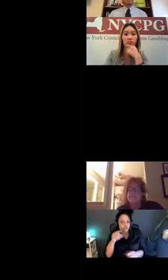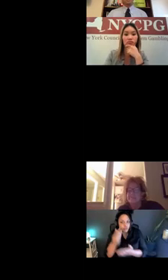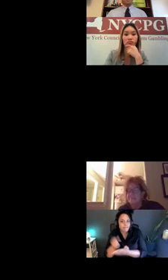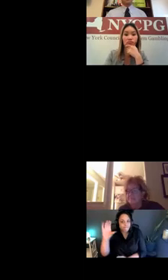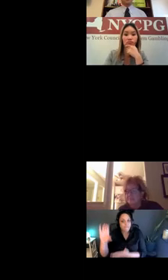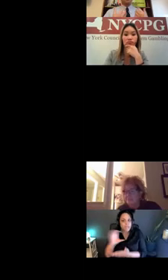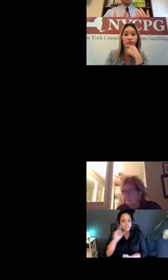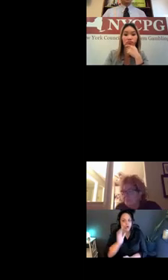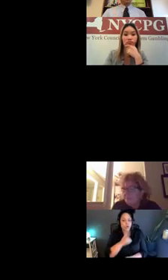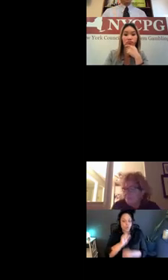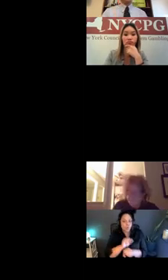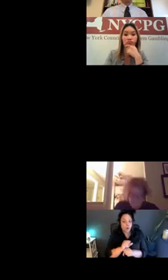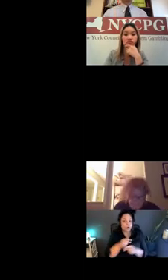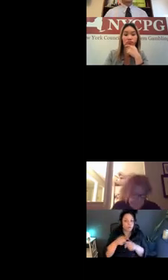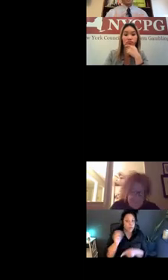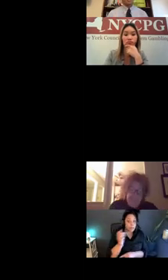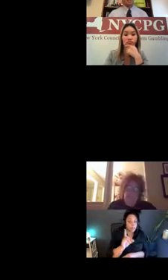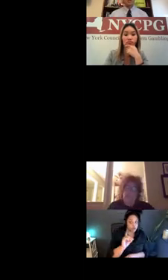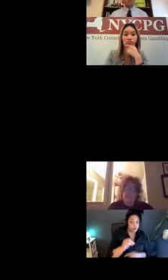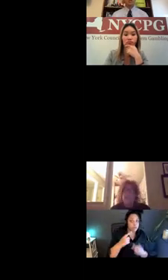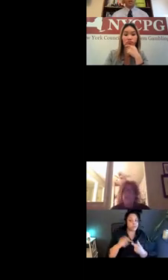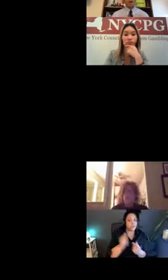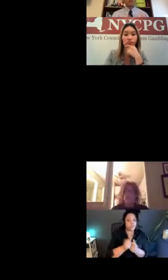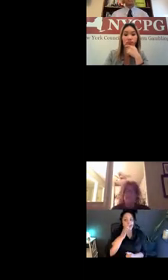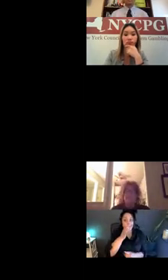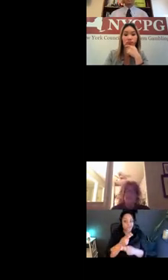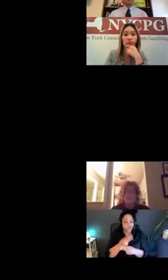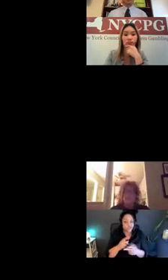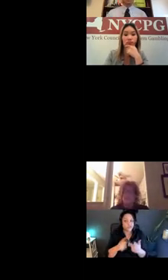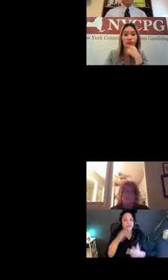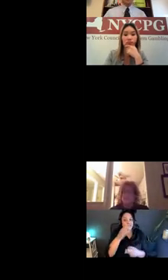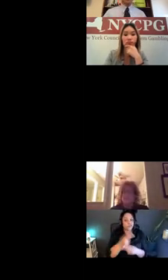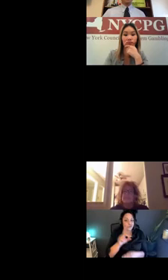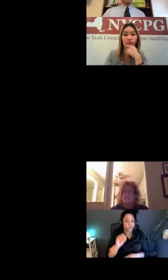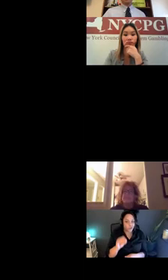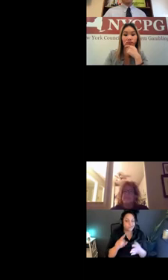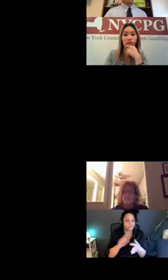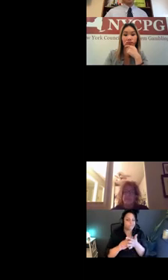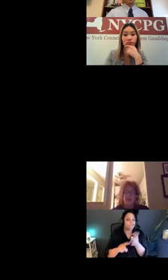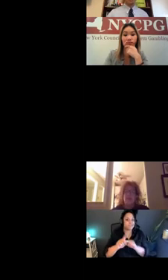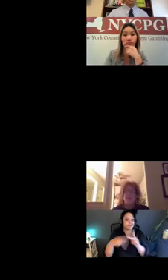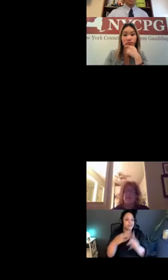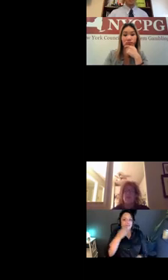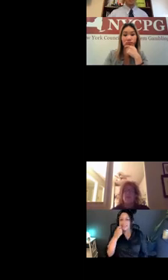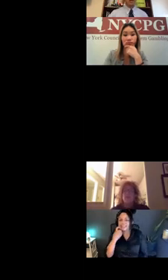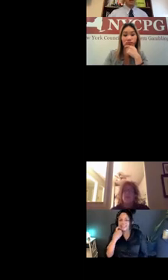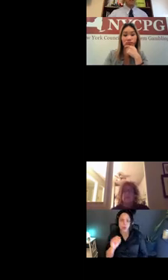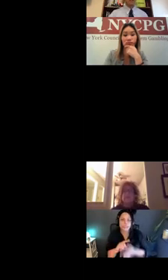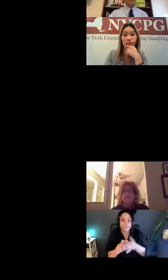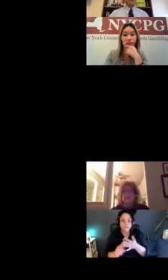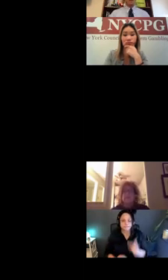in gambling disorders, but also cannabis use disorder, and other addicted disorders and things like